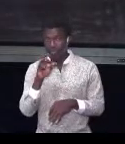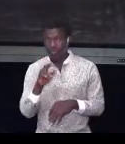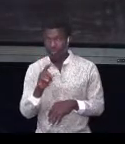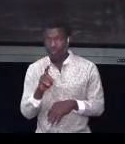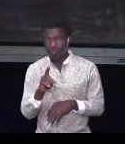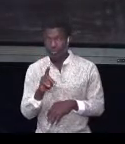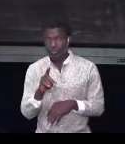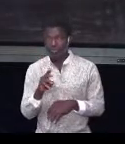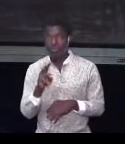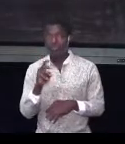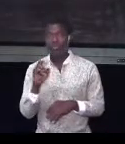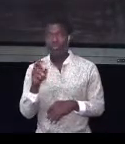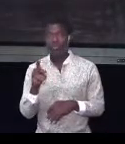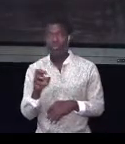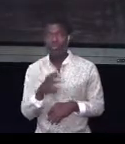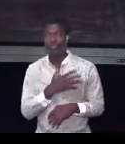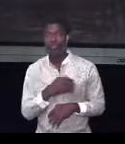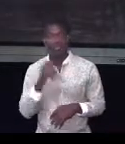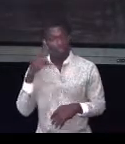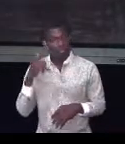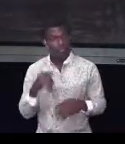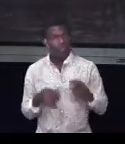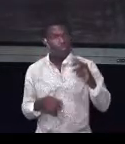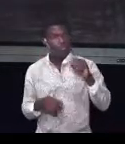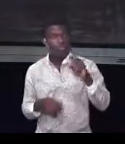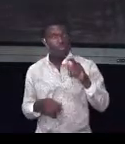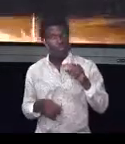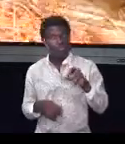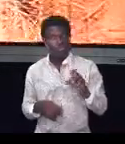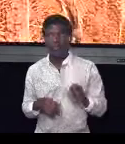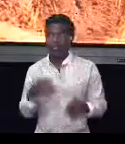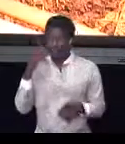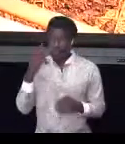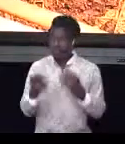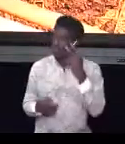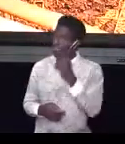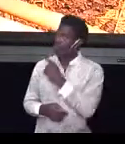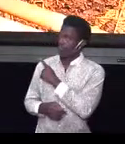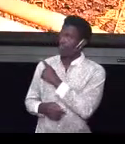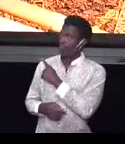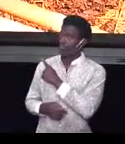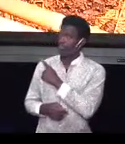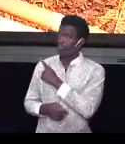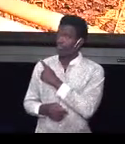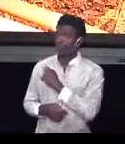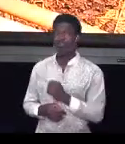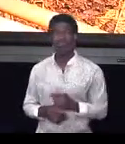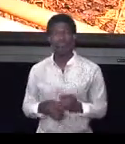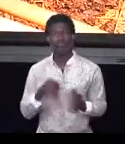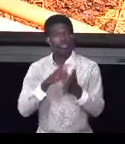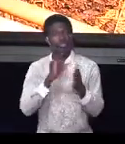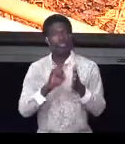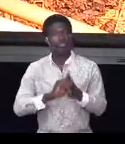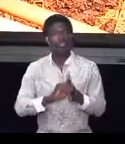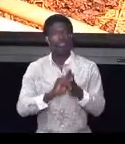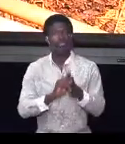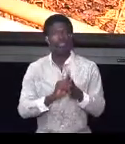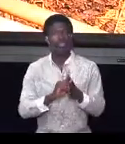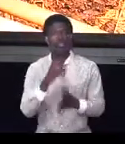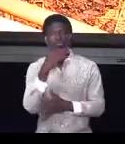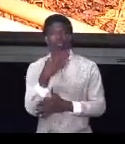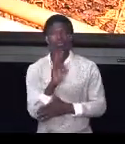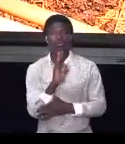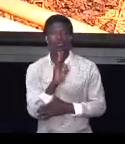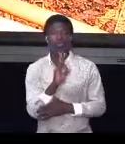and green manure. Let's look at what we are talking about here. This is an